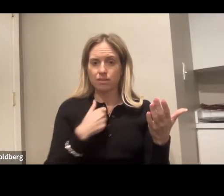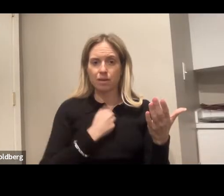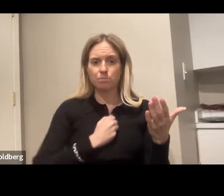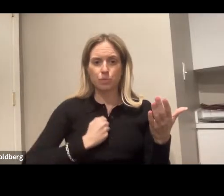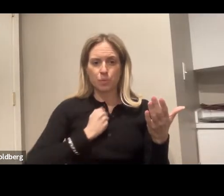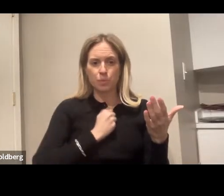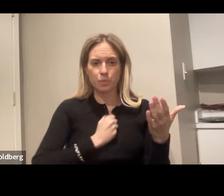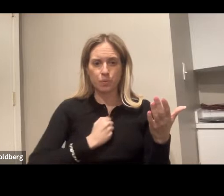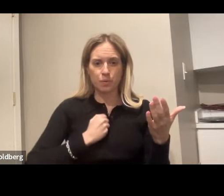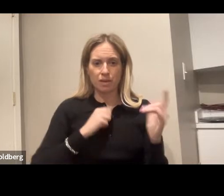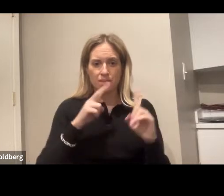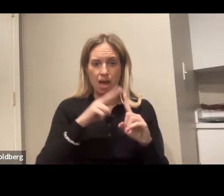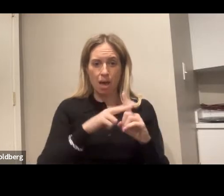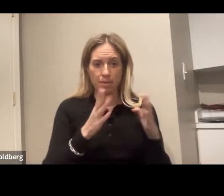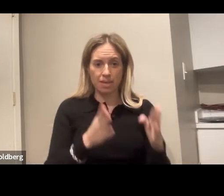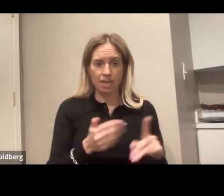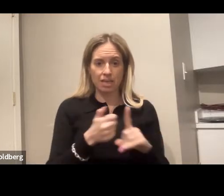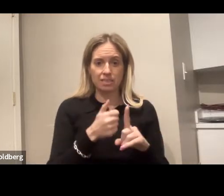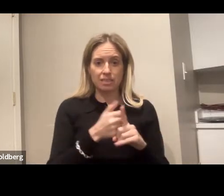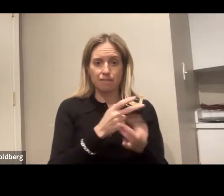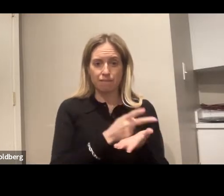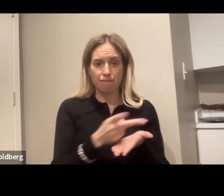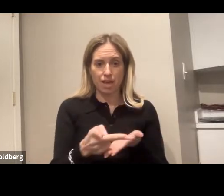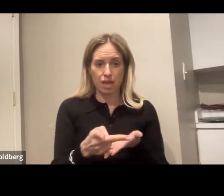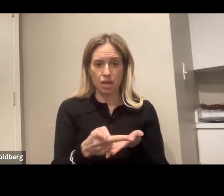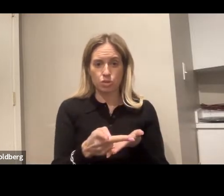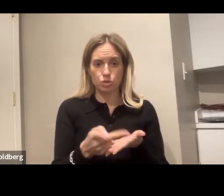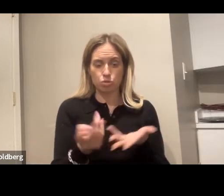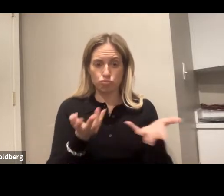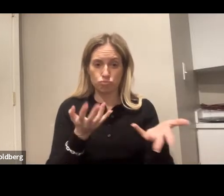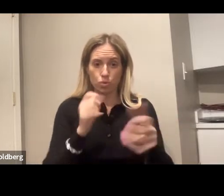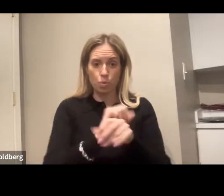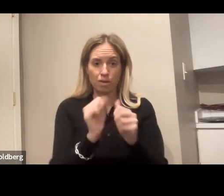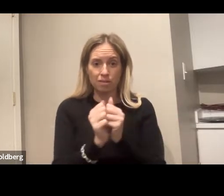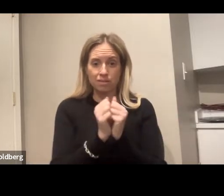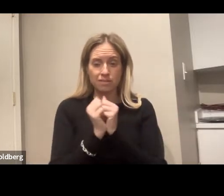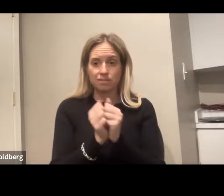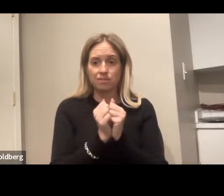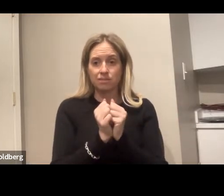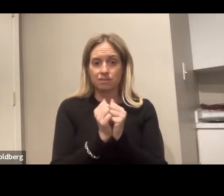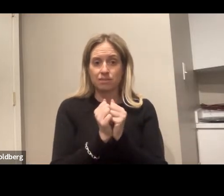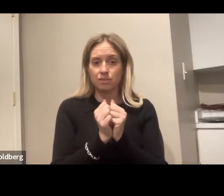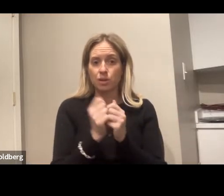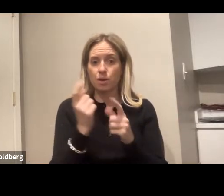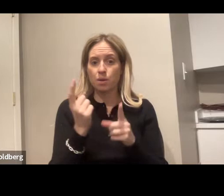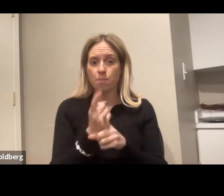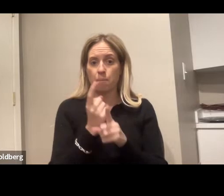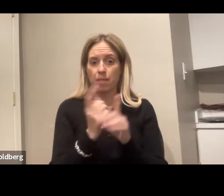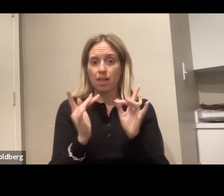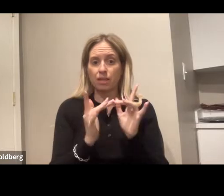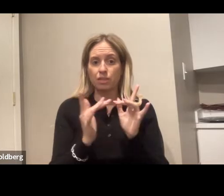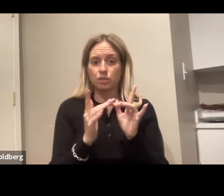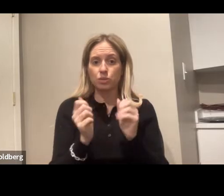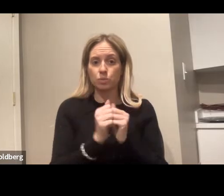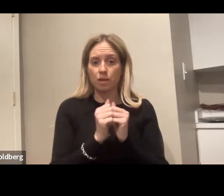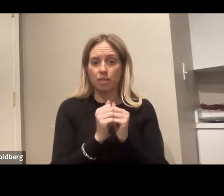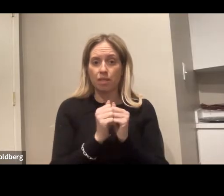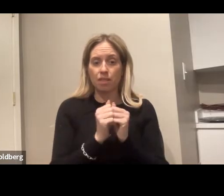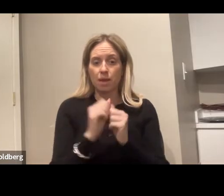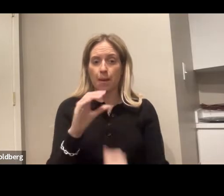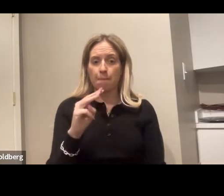being that the applicant has failed to cooperate and properly be in touch with the